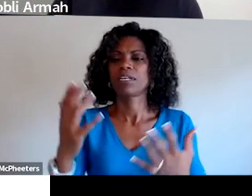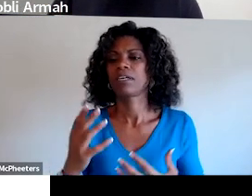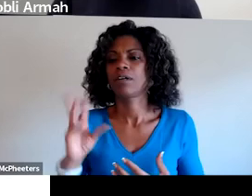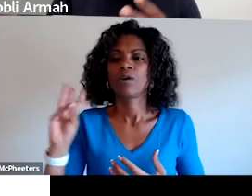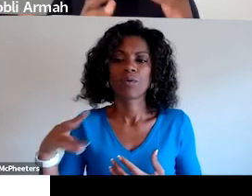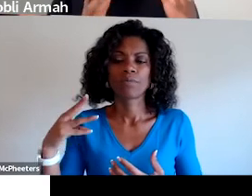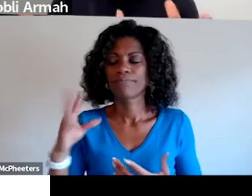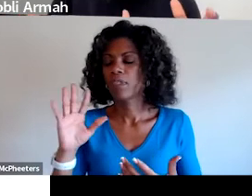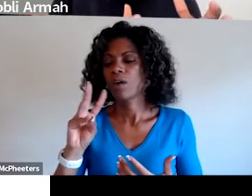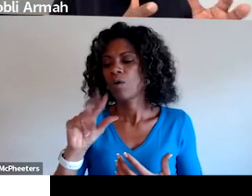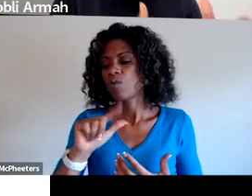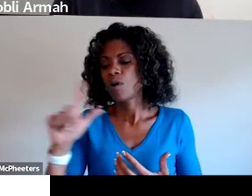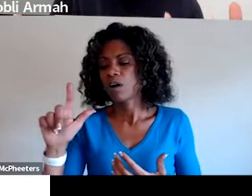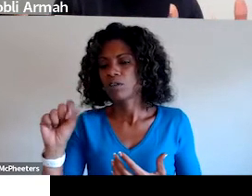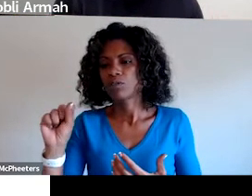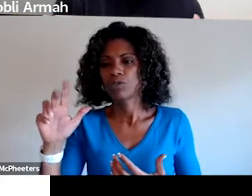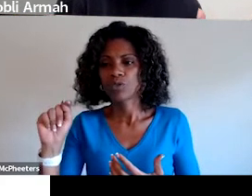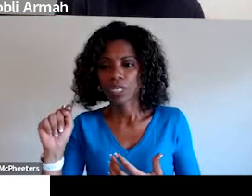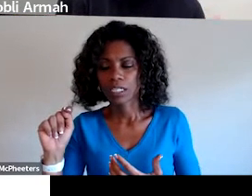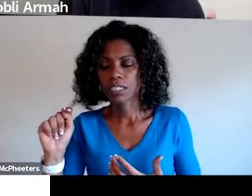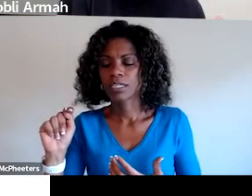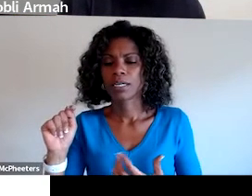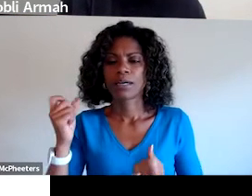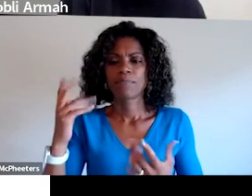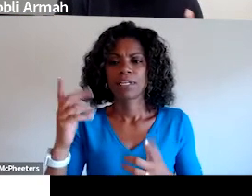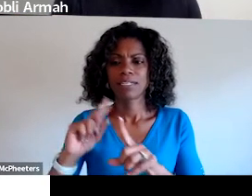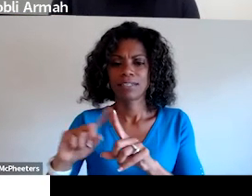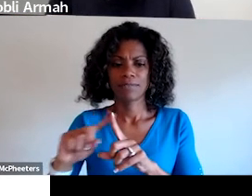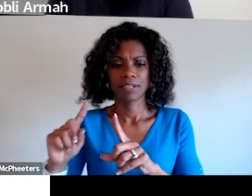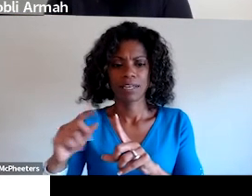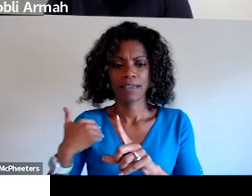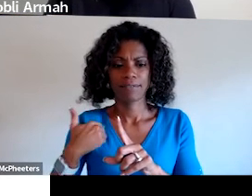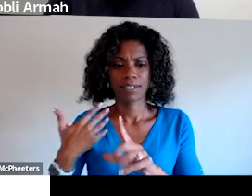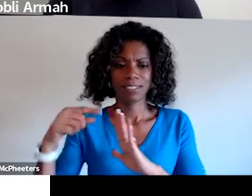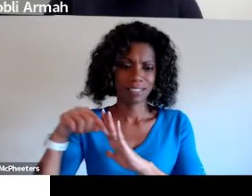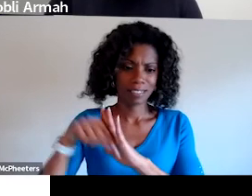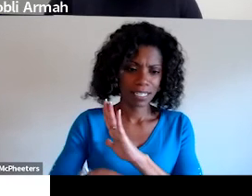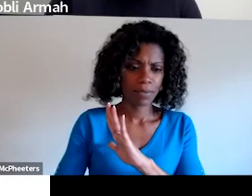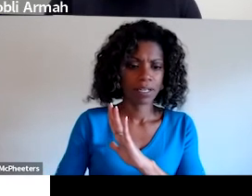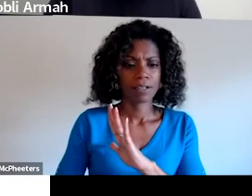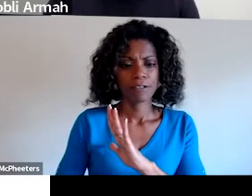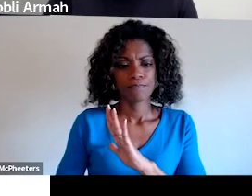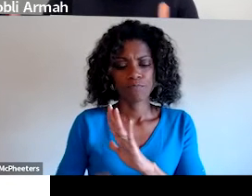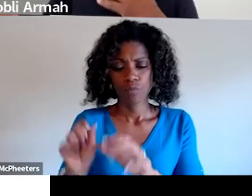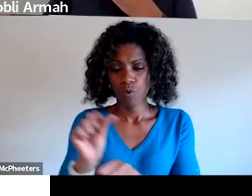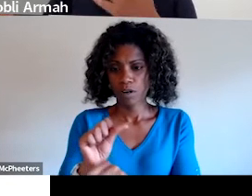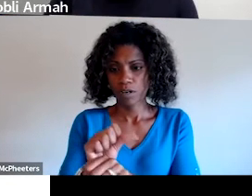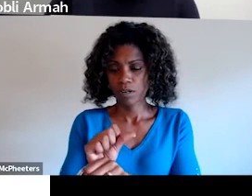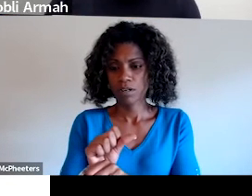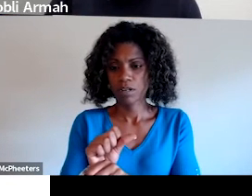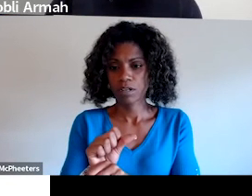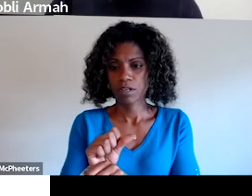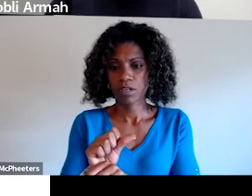for-profit companies who have done deep systemic racial equity work, they go to the bipartisan sources. So an example is the US